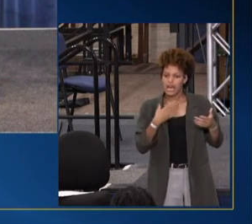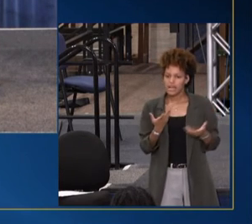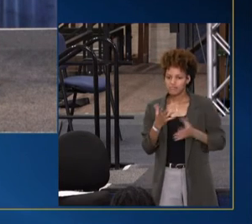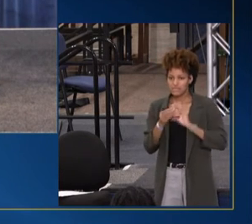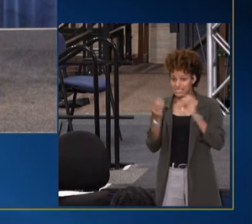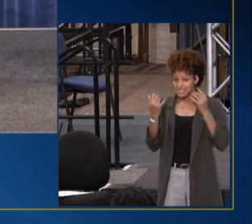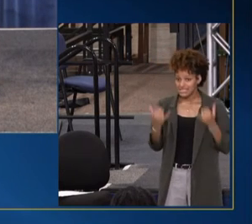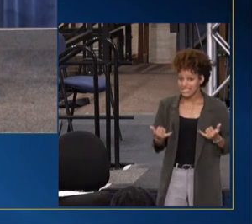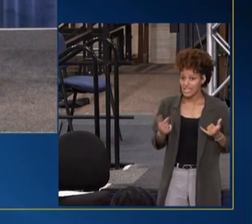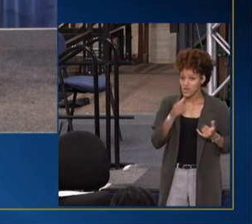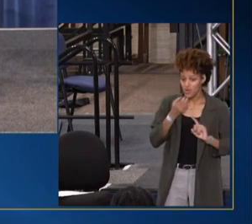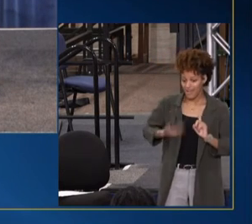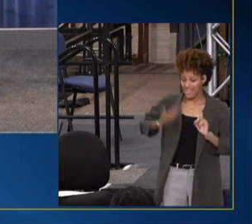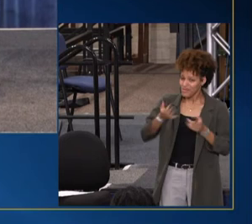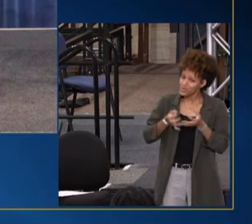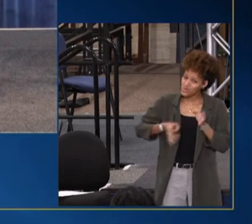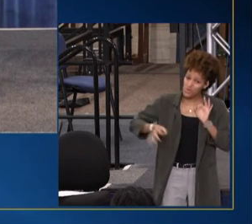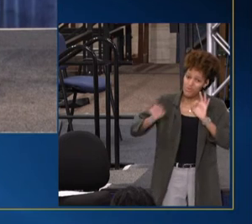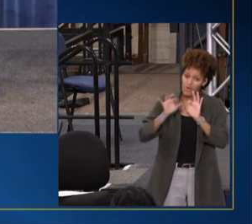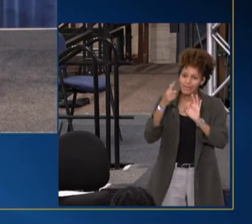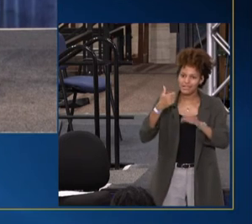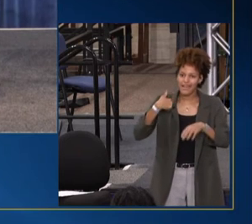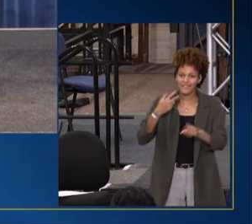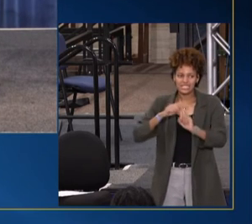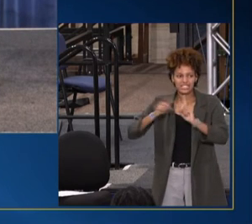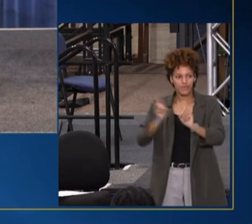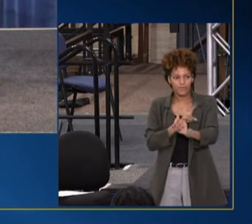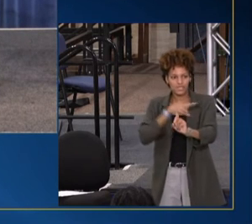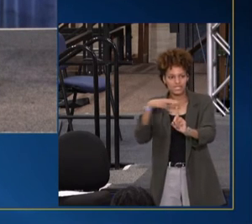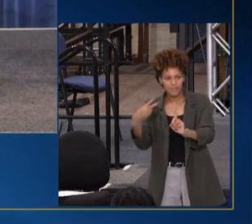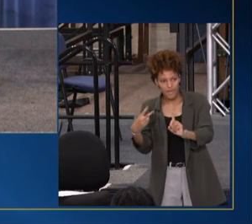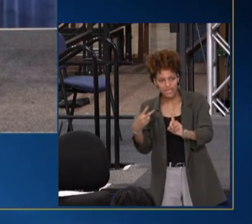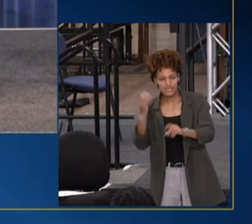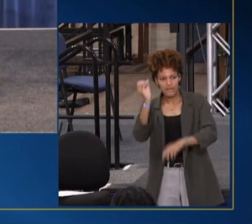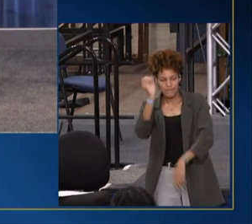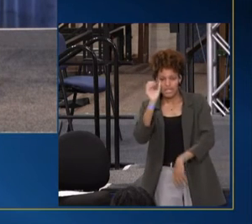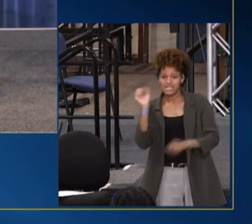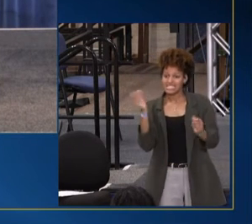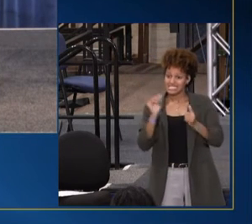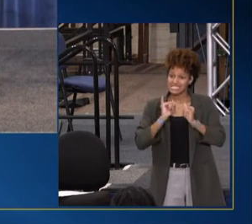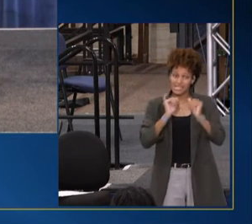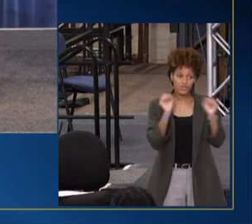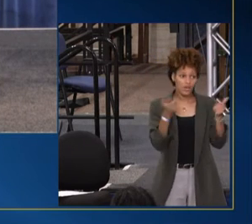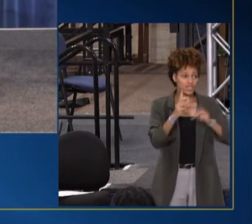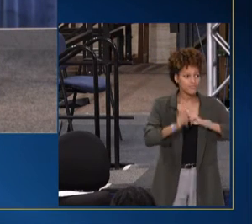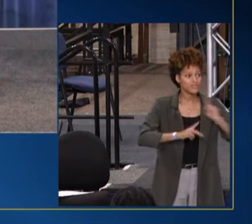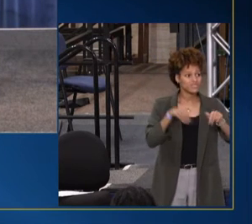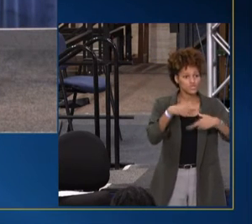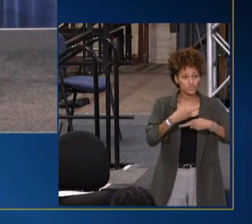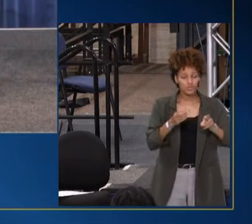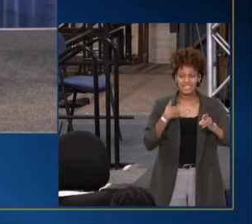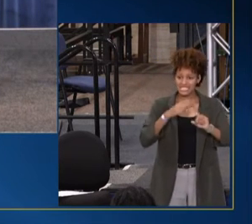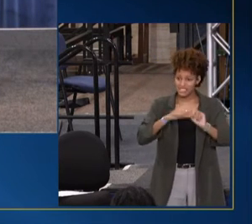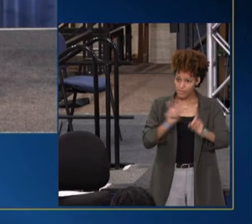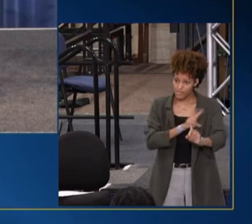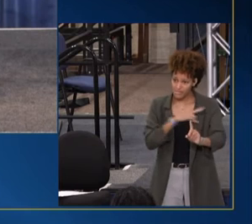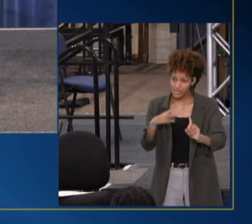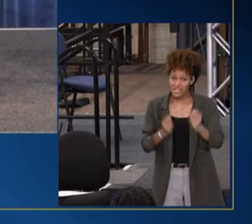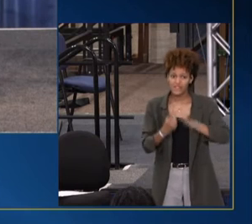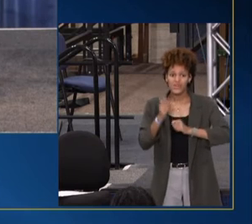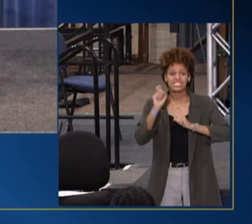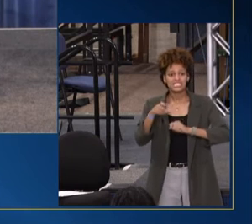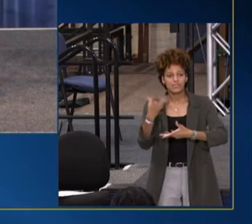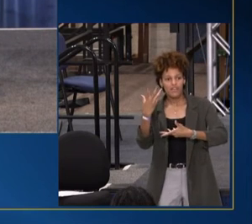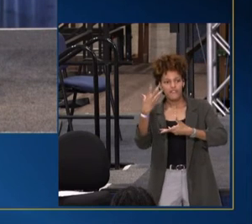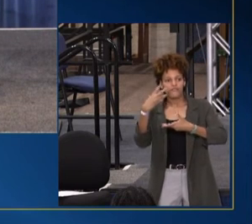who I am matters, it's because I have a different perspective, just like every single person in this room has a different perspective, and we all need to be